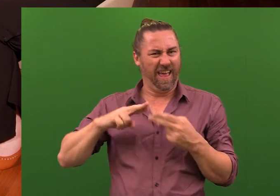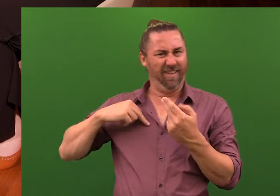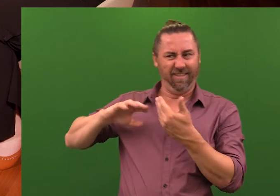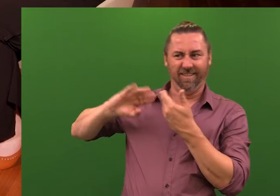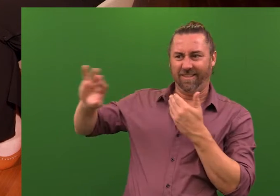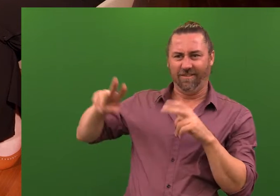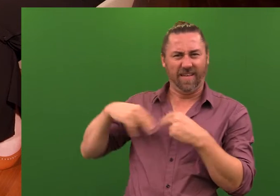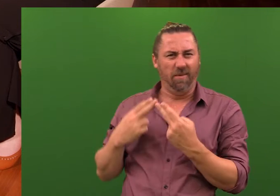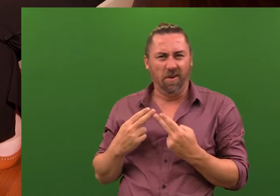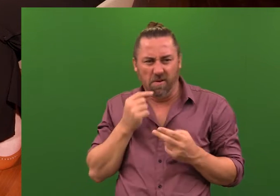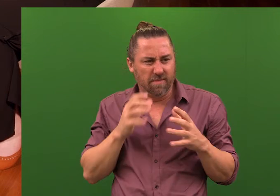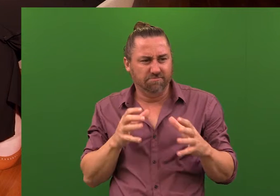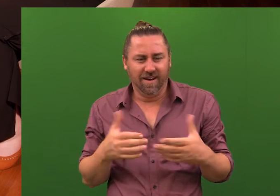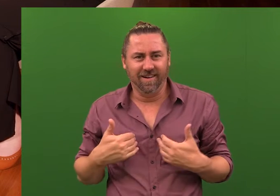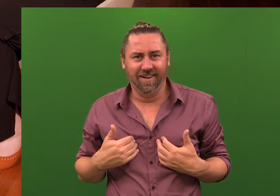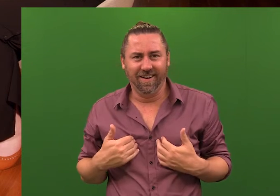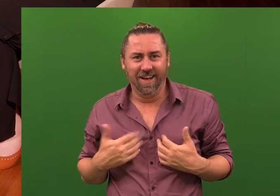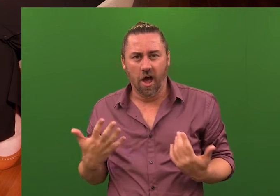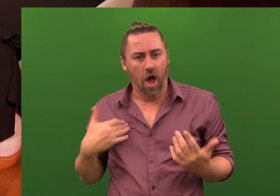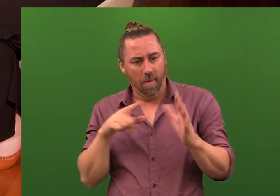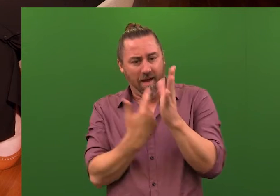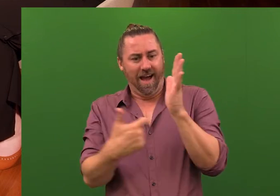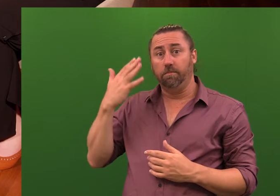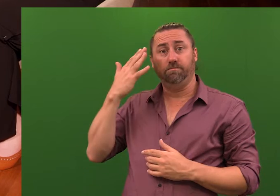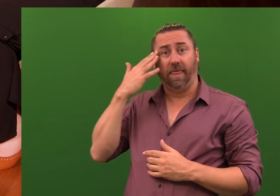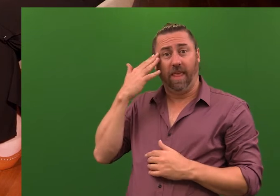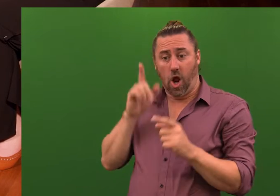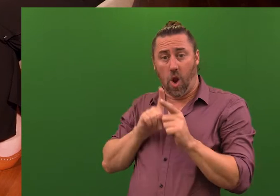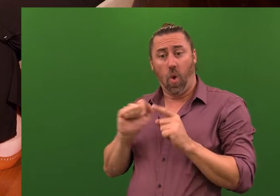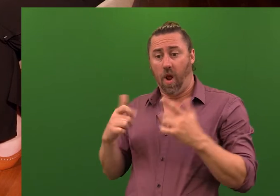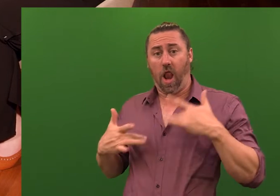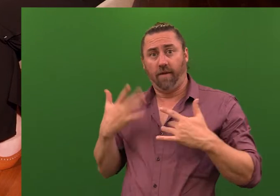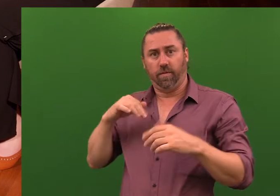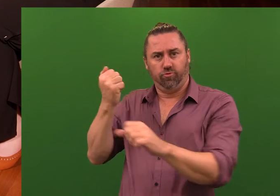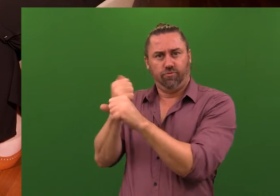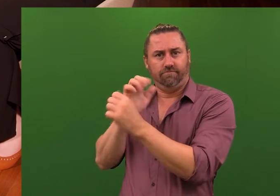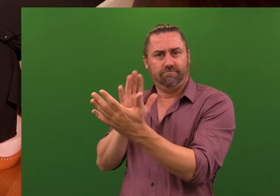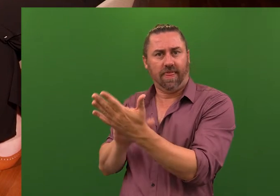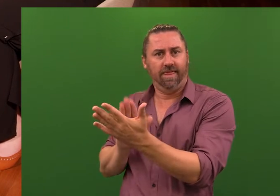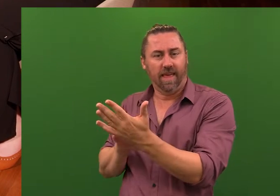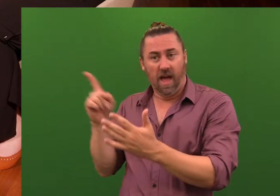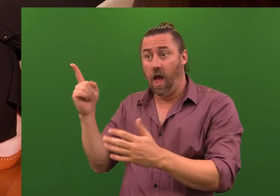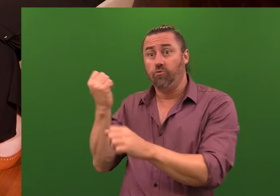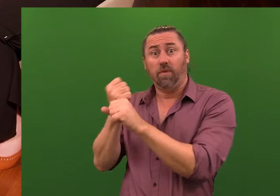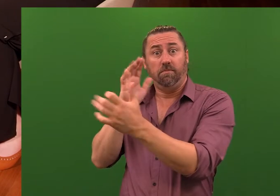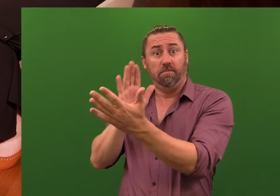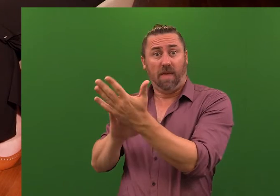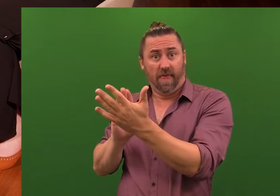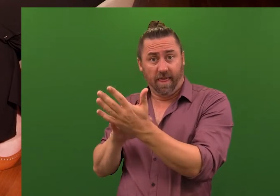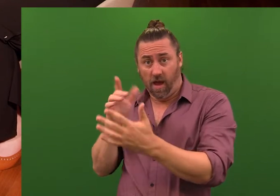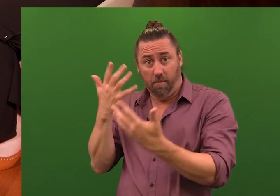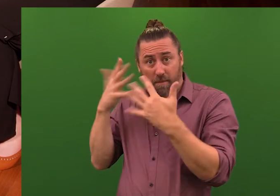only imagine what that was like, even just in making the work and kind of reflecting